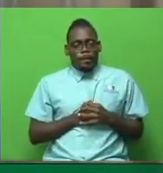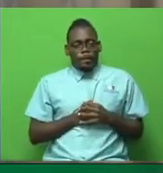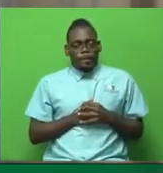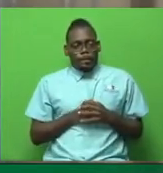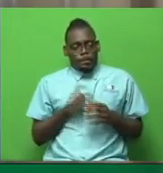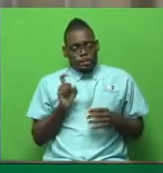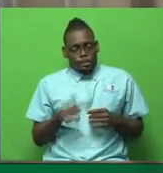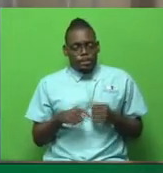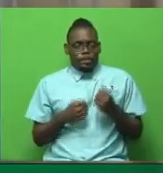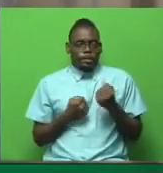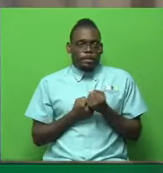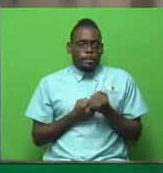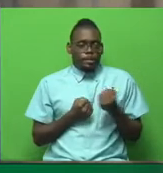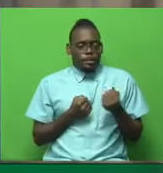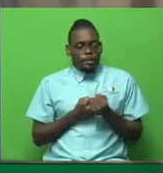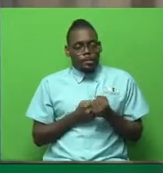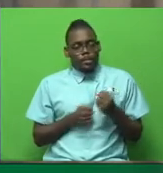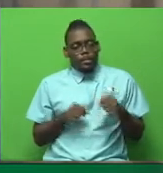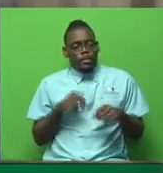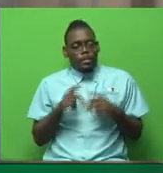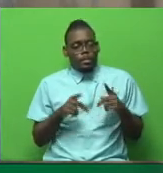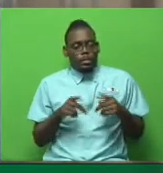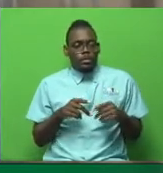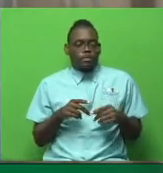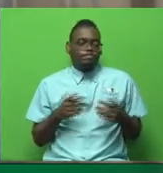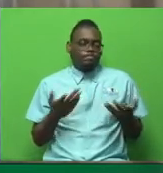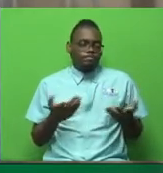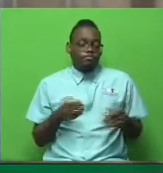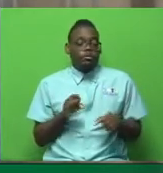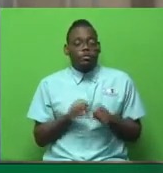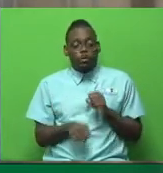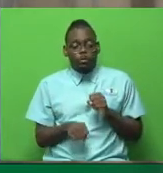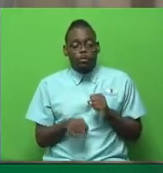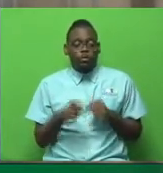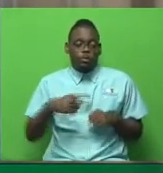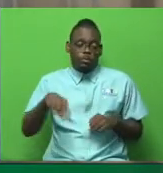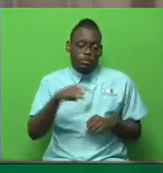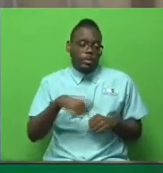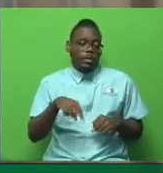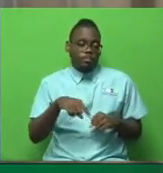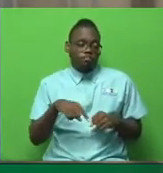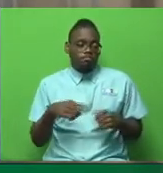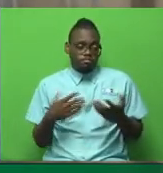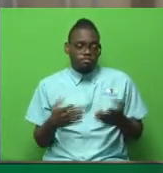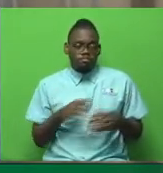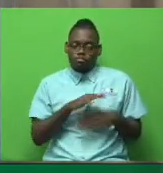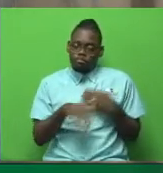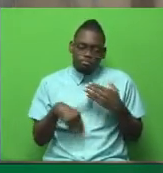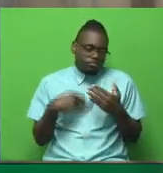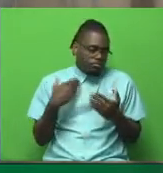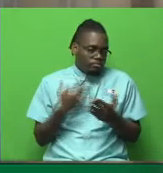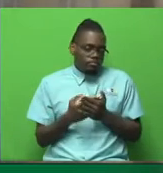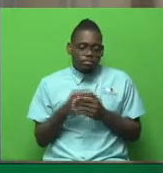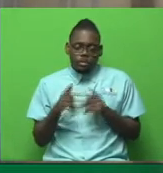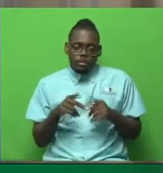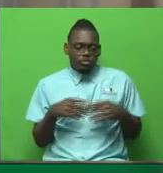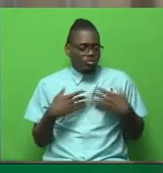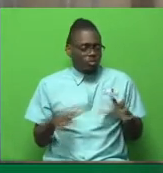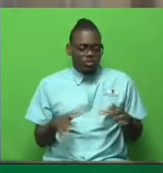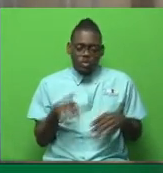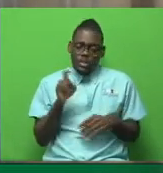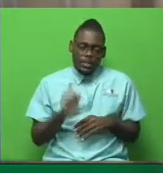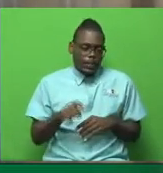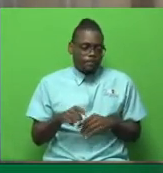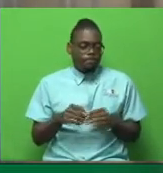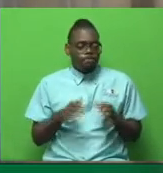subsidize your citizens so that we don't have not just women speak up all citizens don't have to go through the trauma